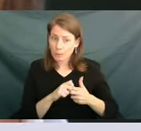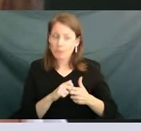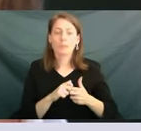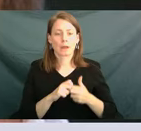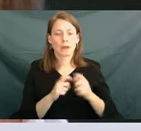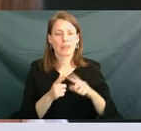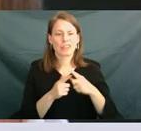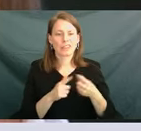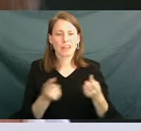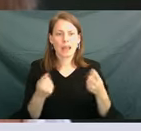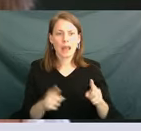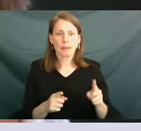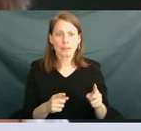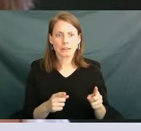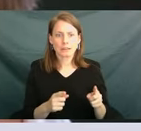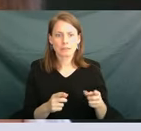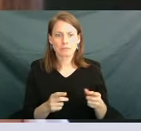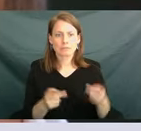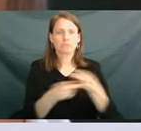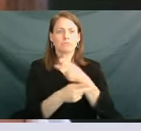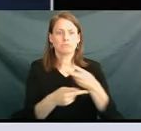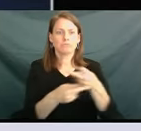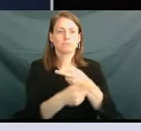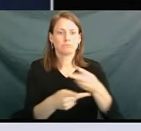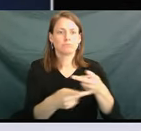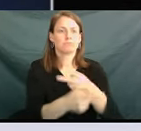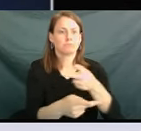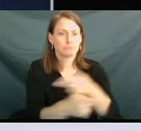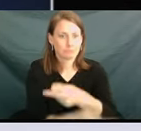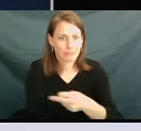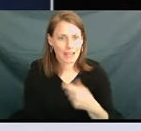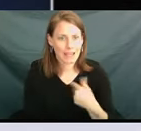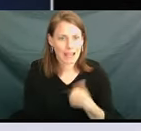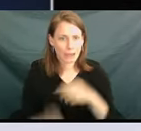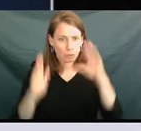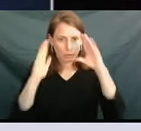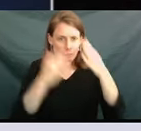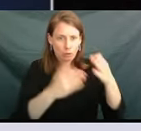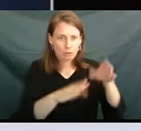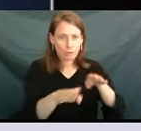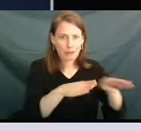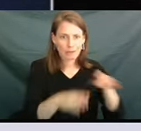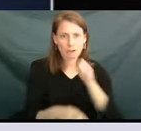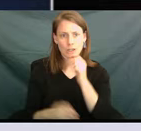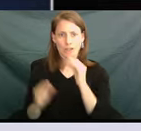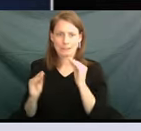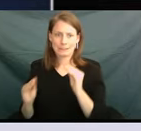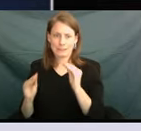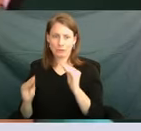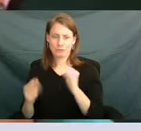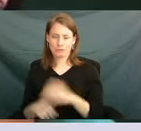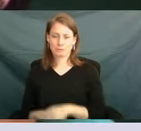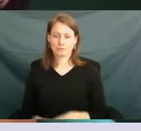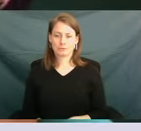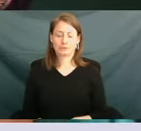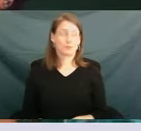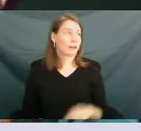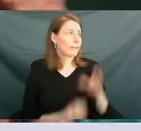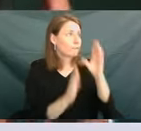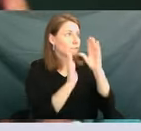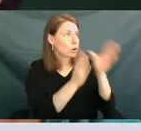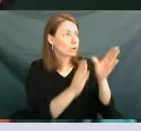behaviour rather than focusing on teaching and learning. Focus. They came up with, can we give him a sign? Can